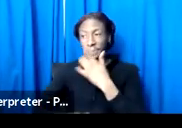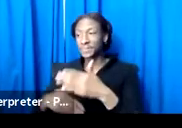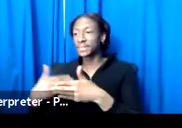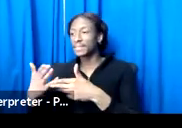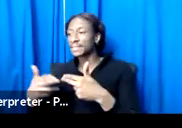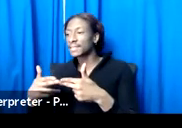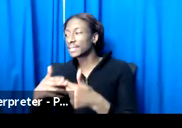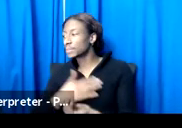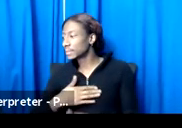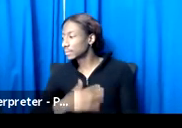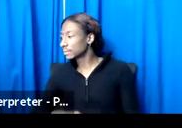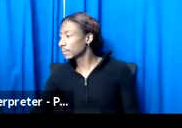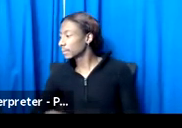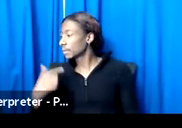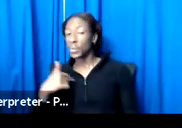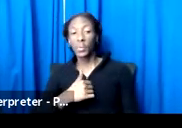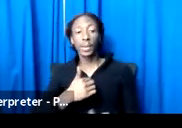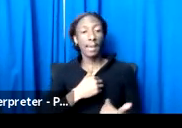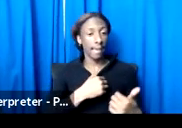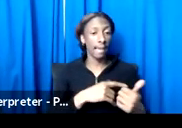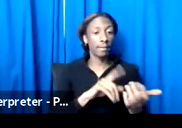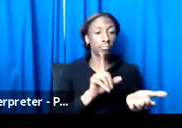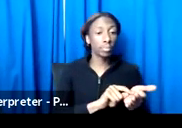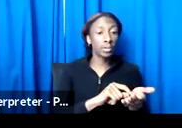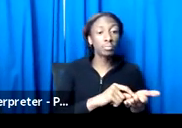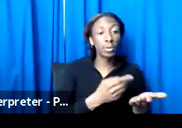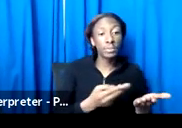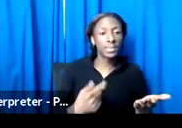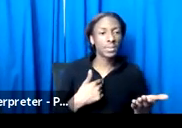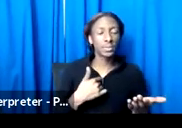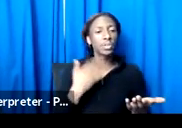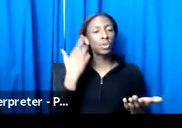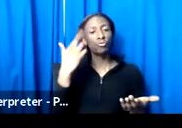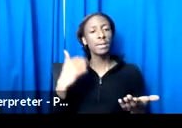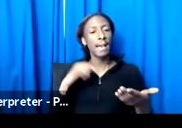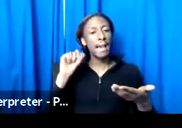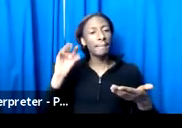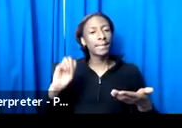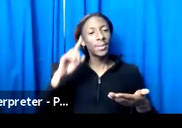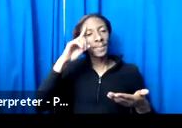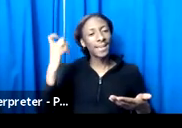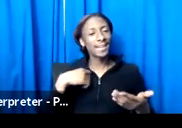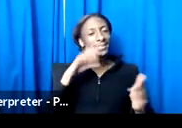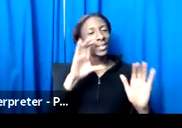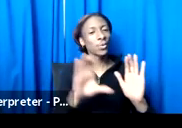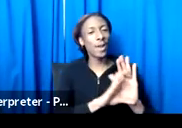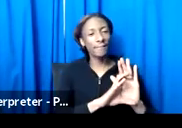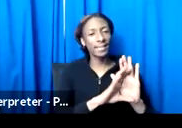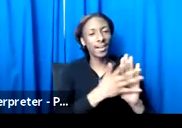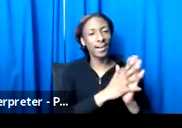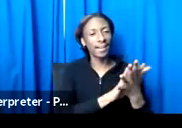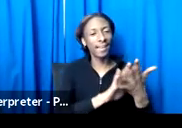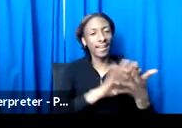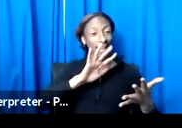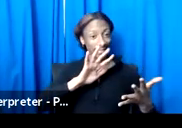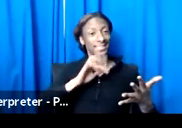please. We have printable materials, and the reason that these are called out is because the graphics are enhanced so that once you print them out,